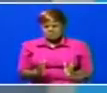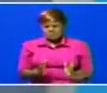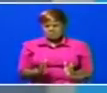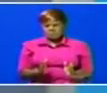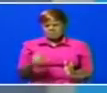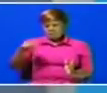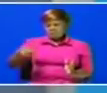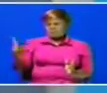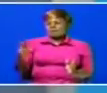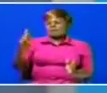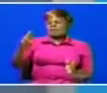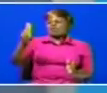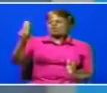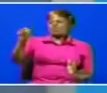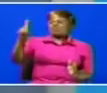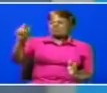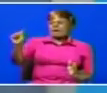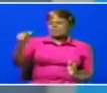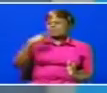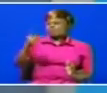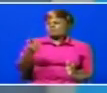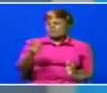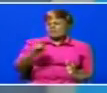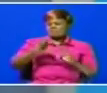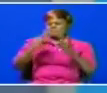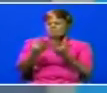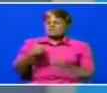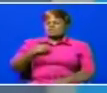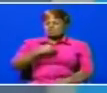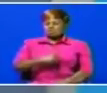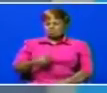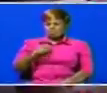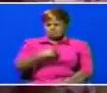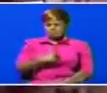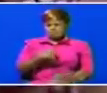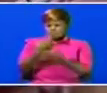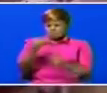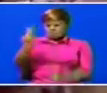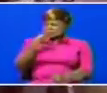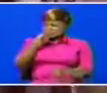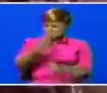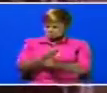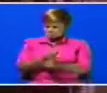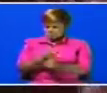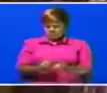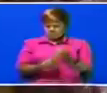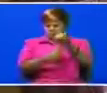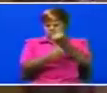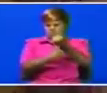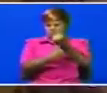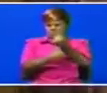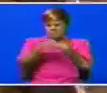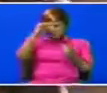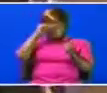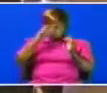in Nairobi's Runda estate to condole with the grieving family. President Kenyatta assured the family of his support, saying